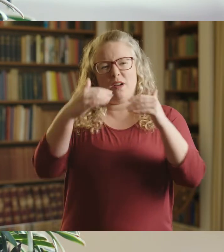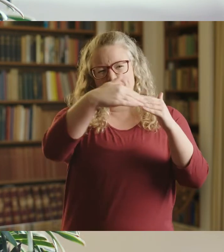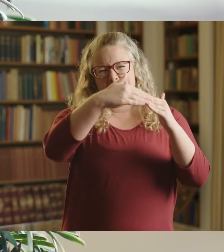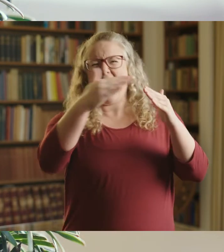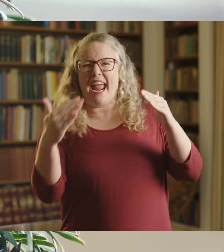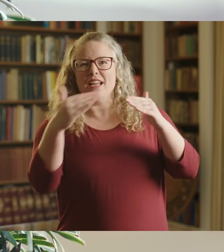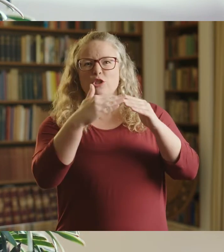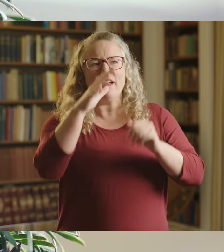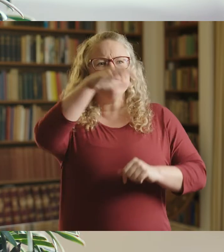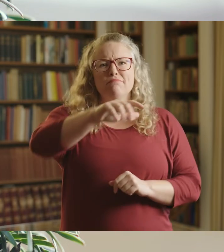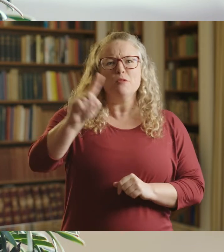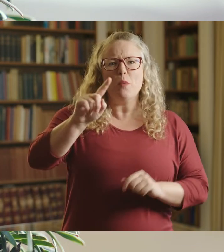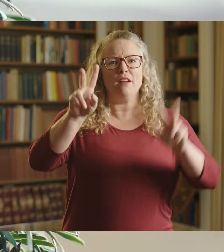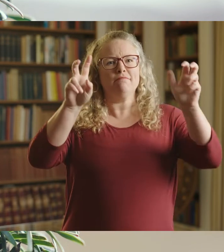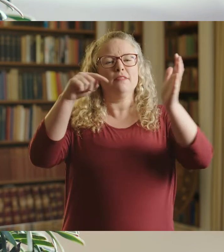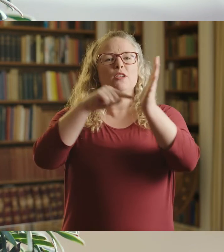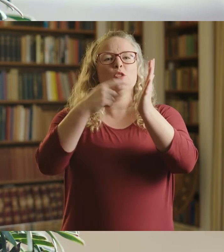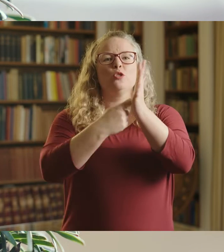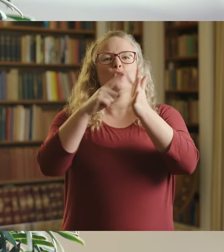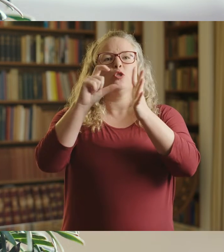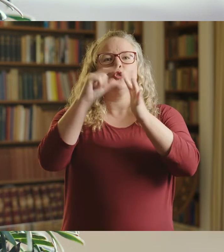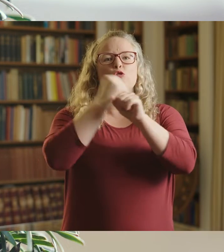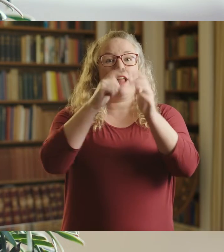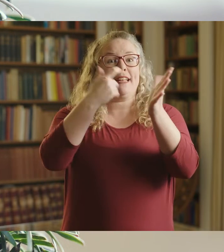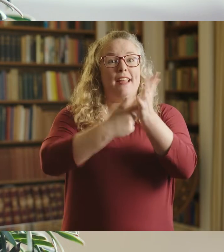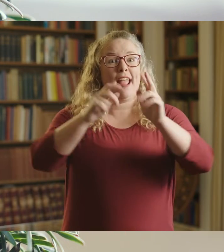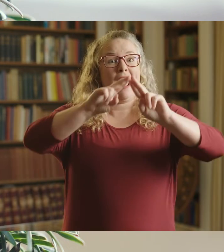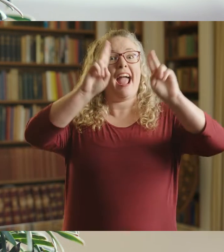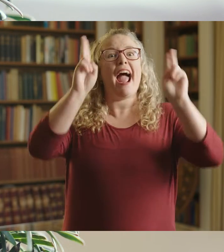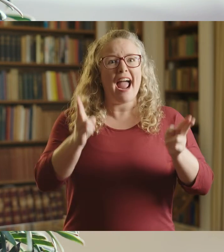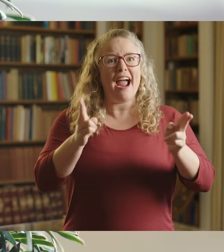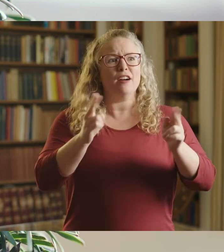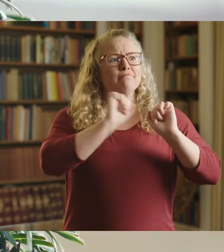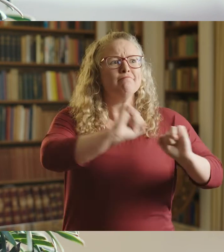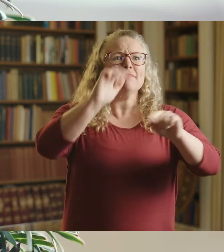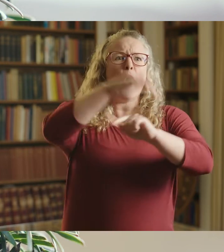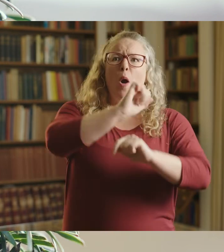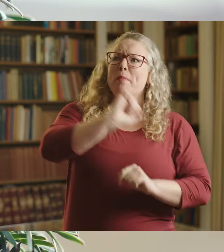Tredegar House, on the edge of Newport, was home to Courtenay Morgan.